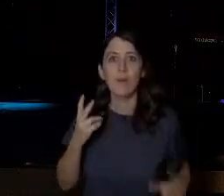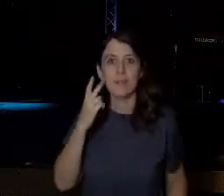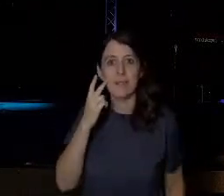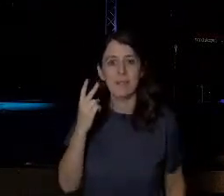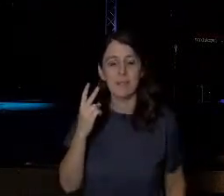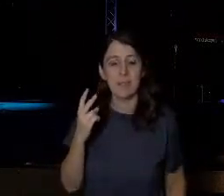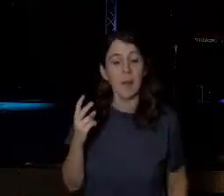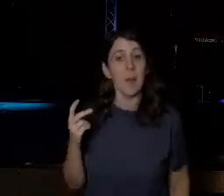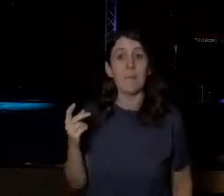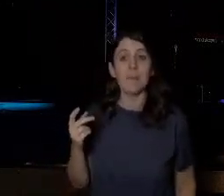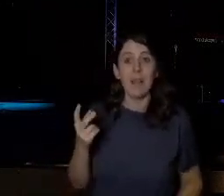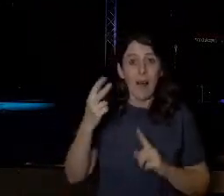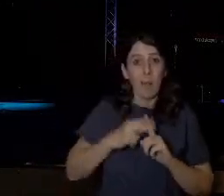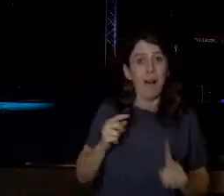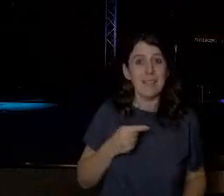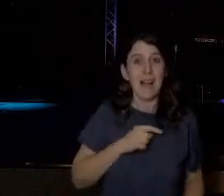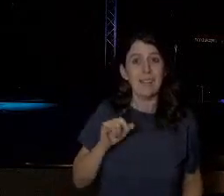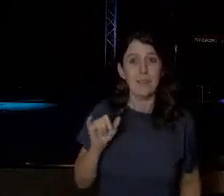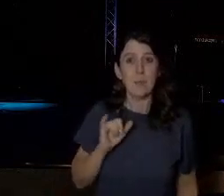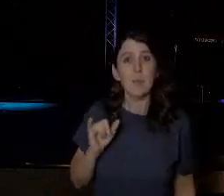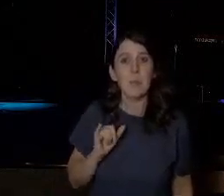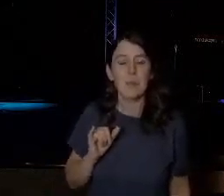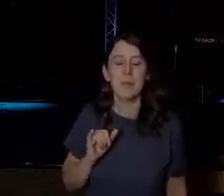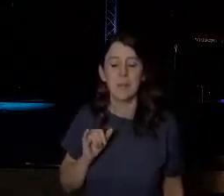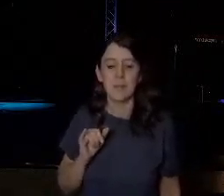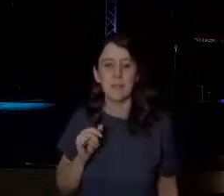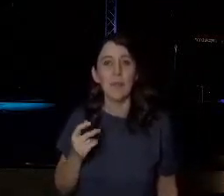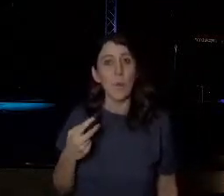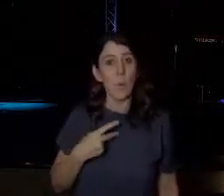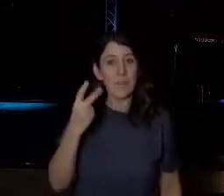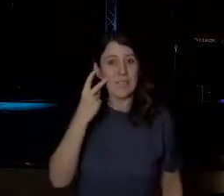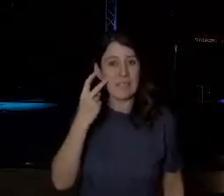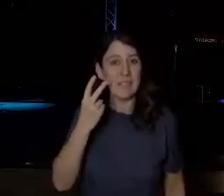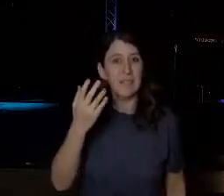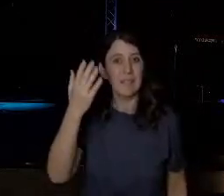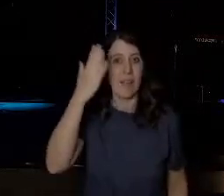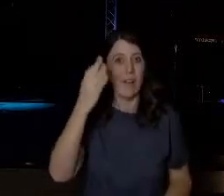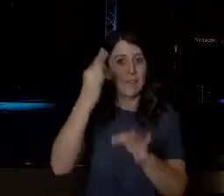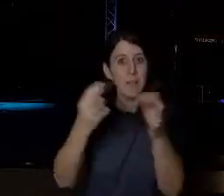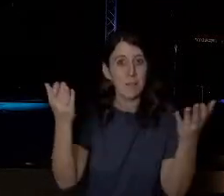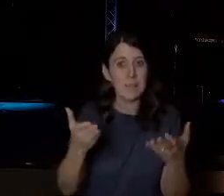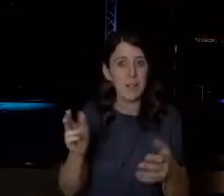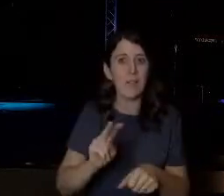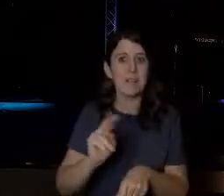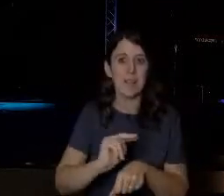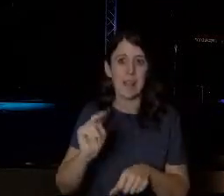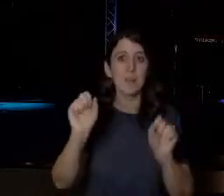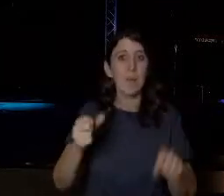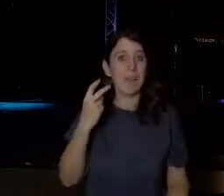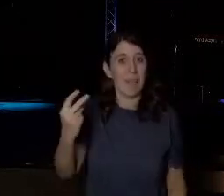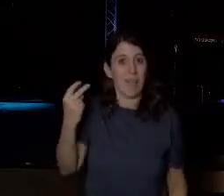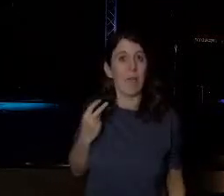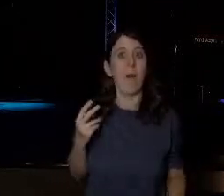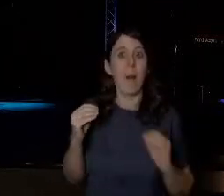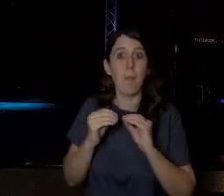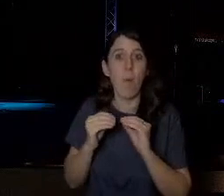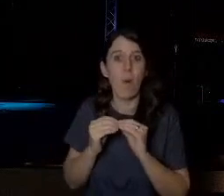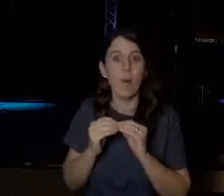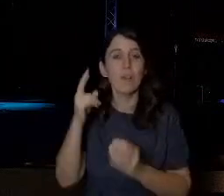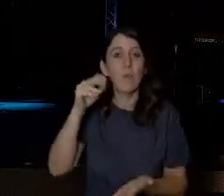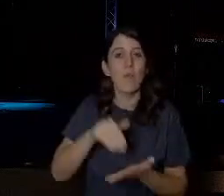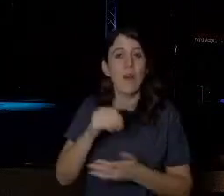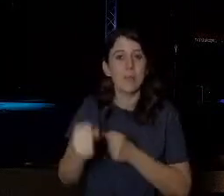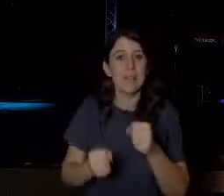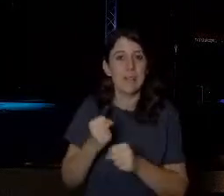But we can go further back than just God's faithfulness at Visalia Naz, because over 2,000 years ago,